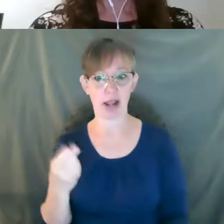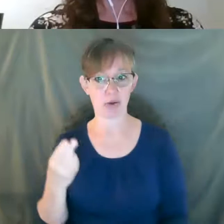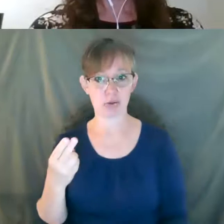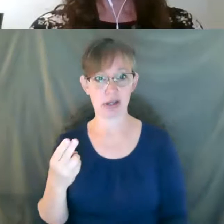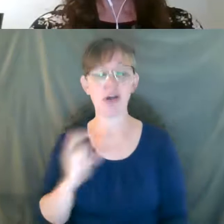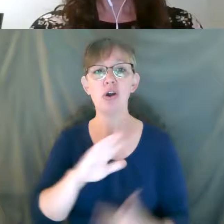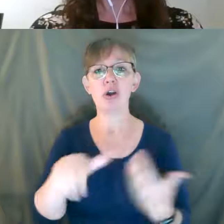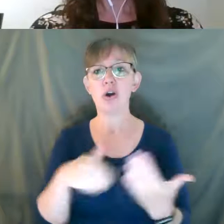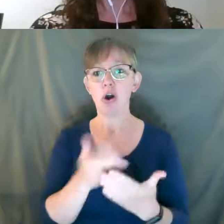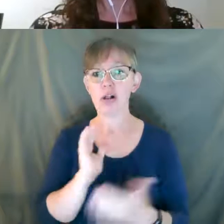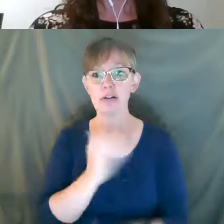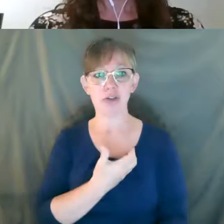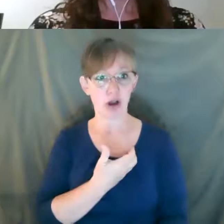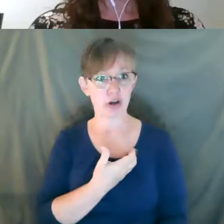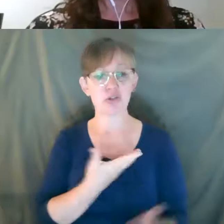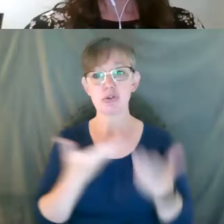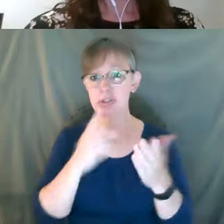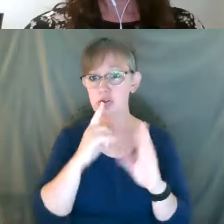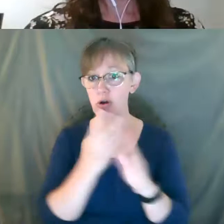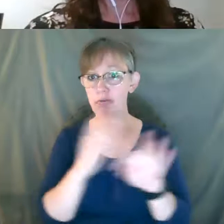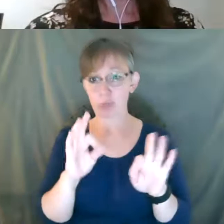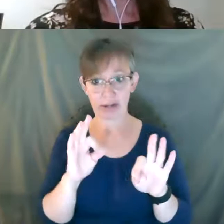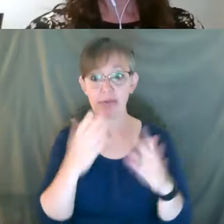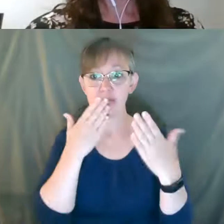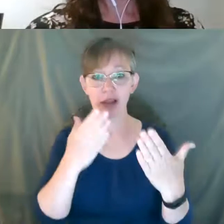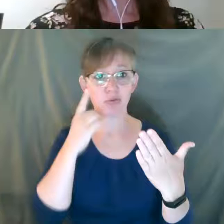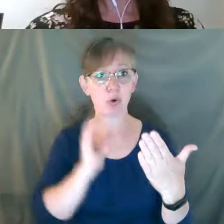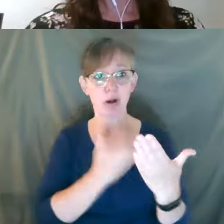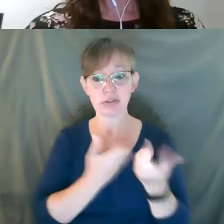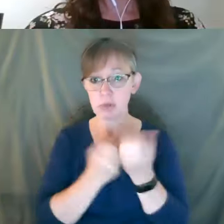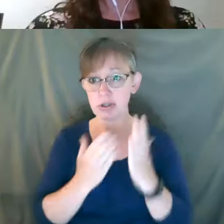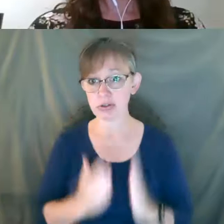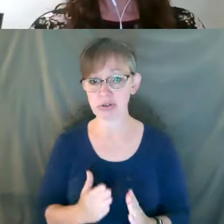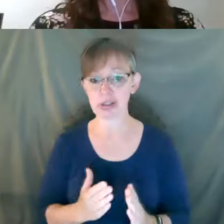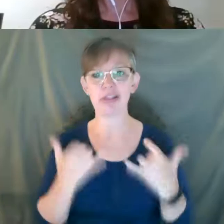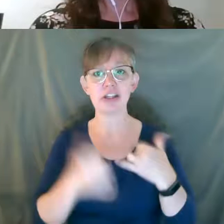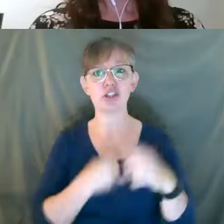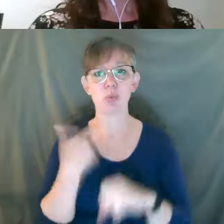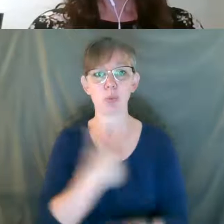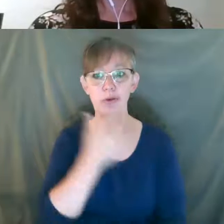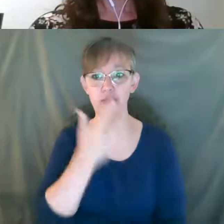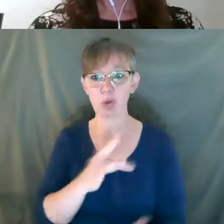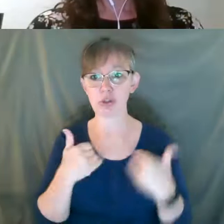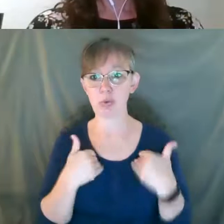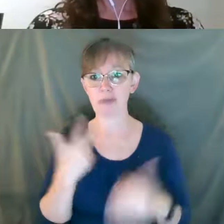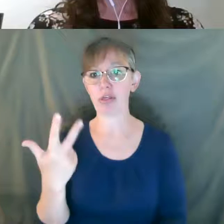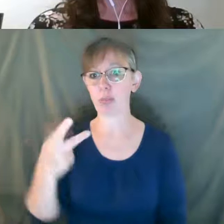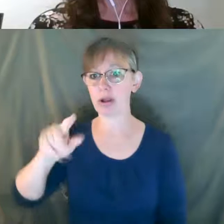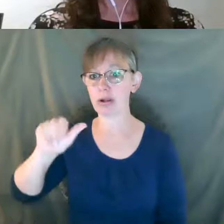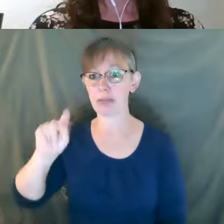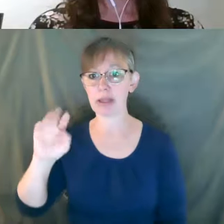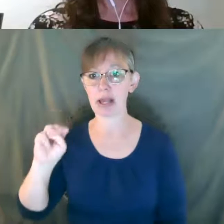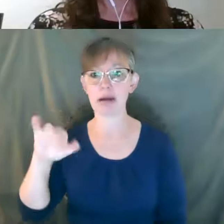of our sponsors. In addition to our presenting sponsor, this year we're fortunate to have 3 platinum